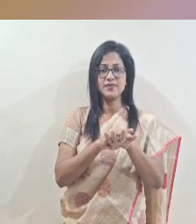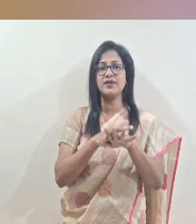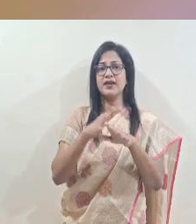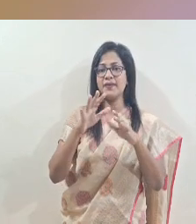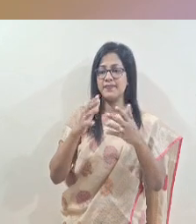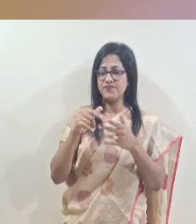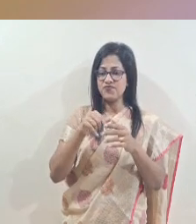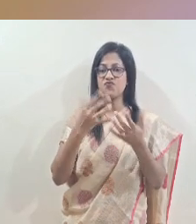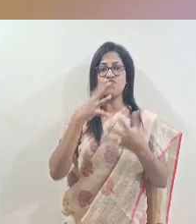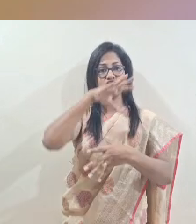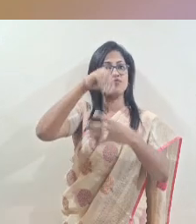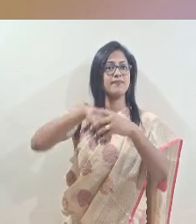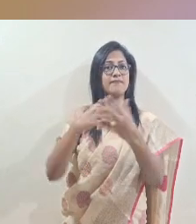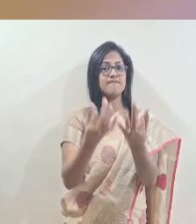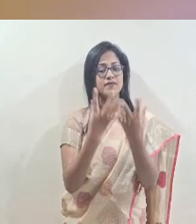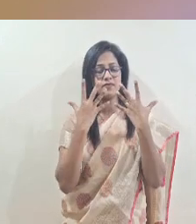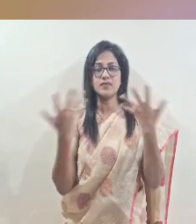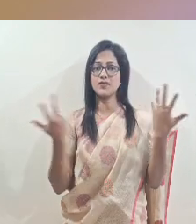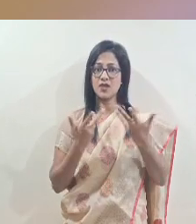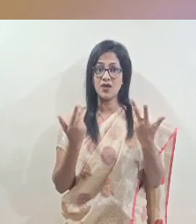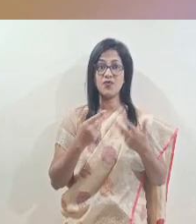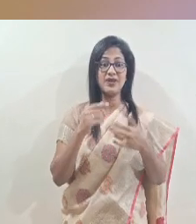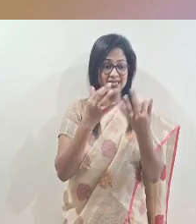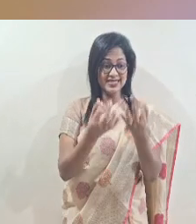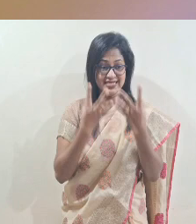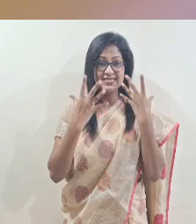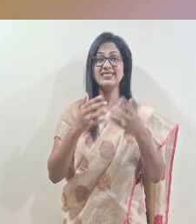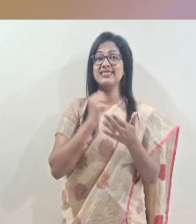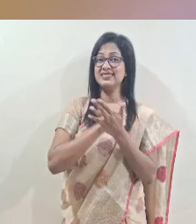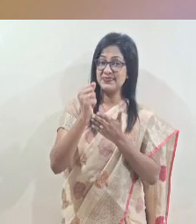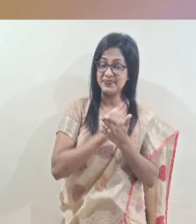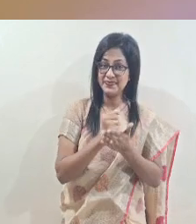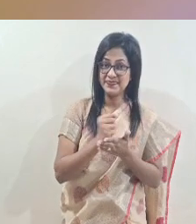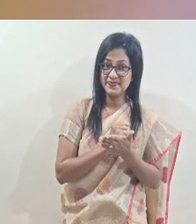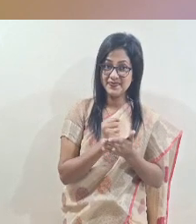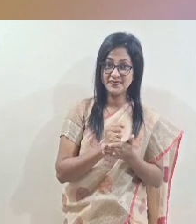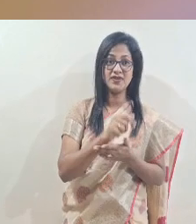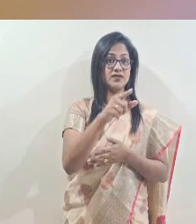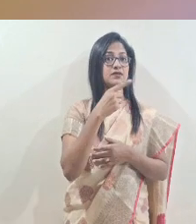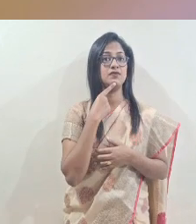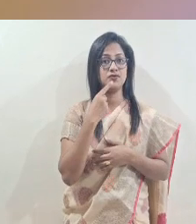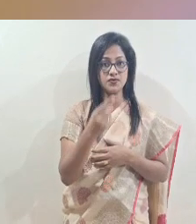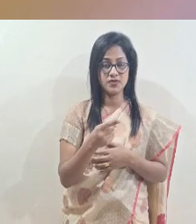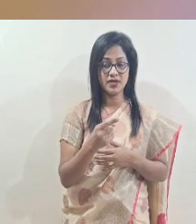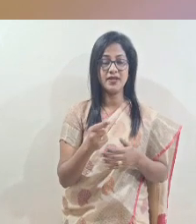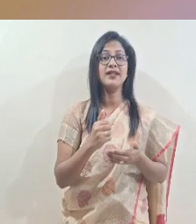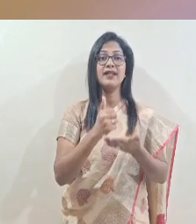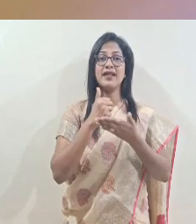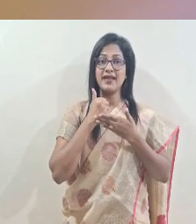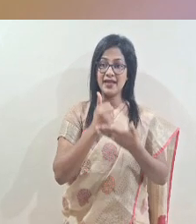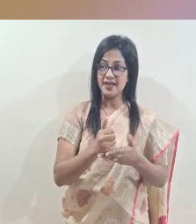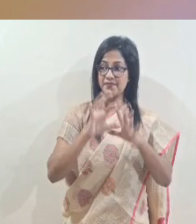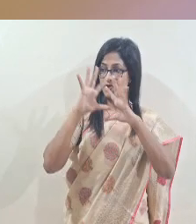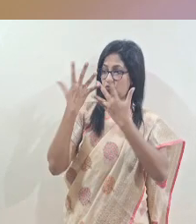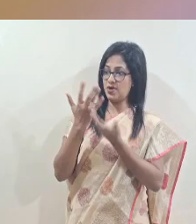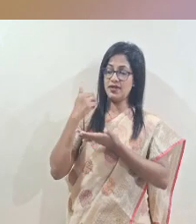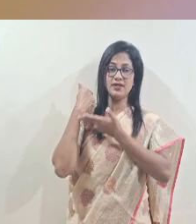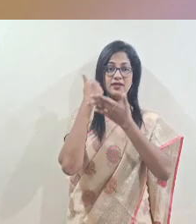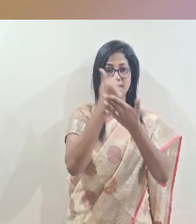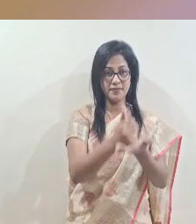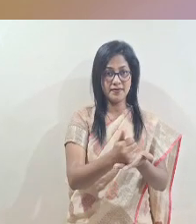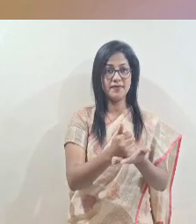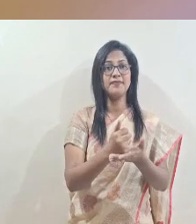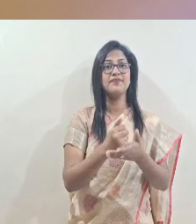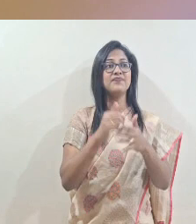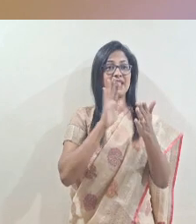resilience. And if you look at the resilience in practice, you can see that with the help of World Bank, there is the